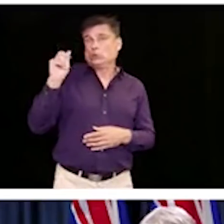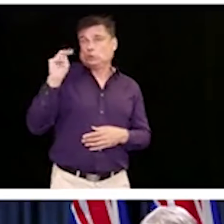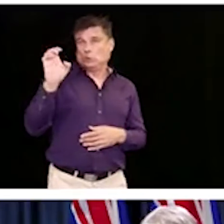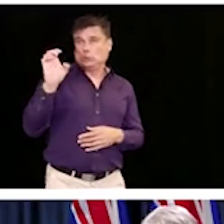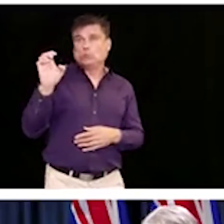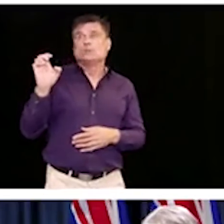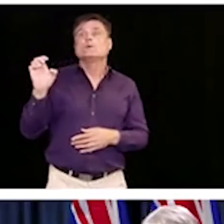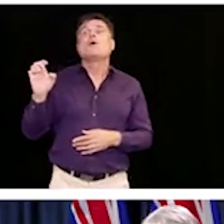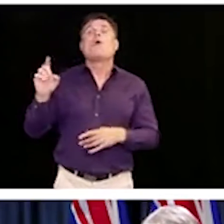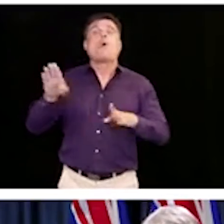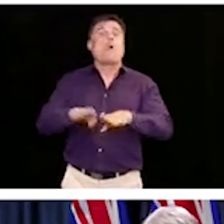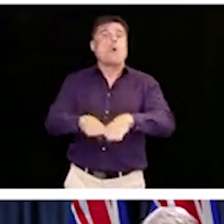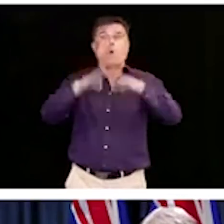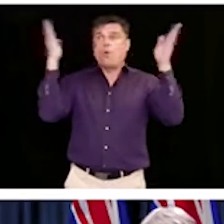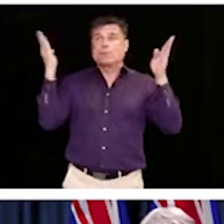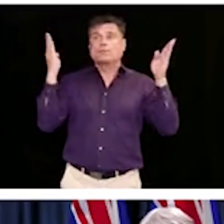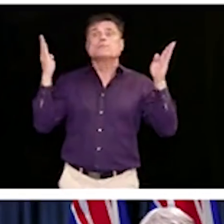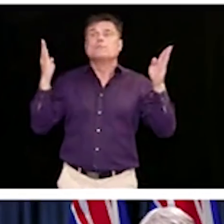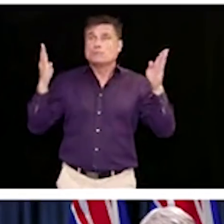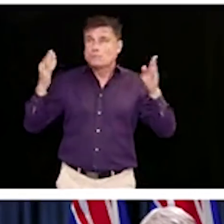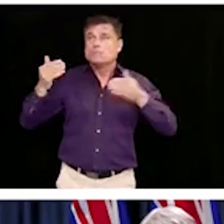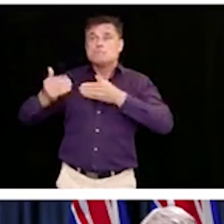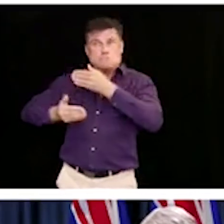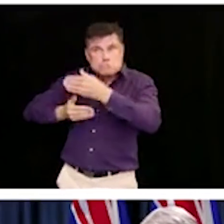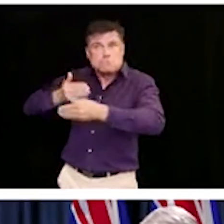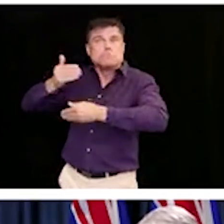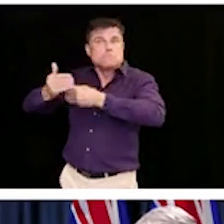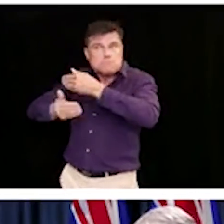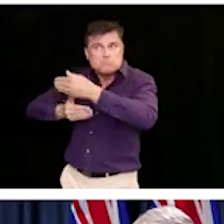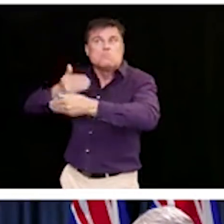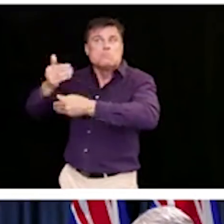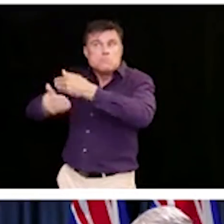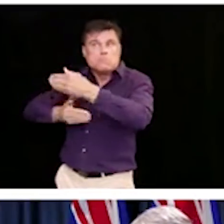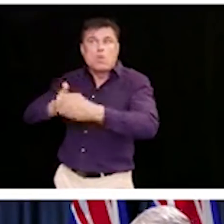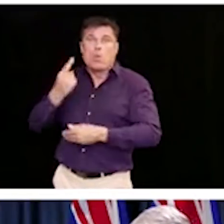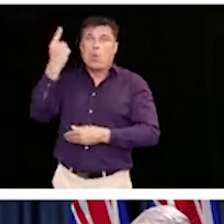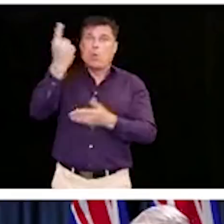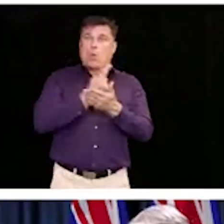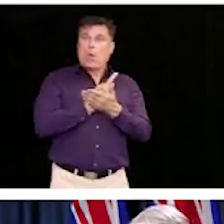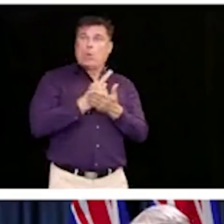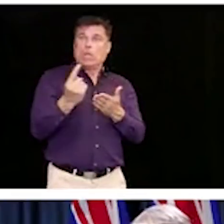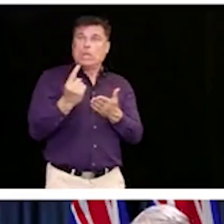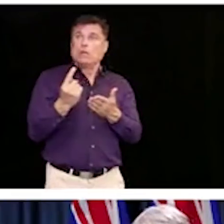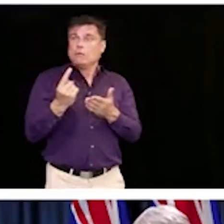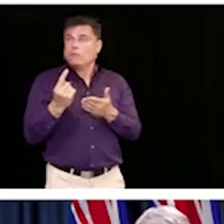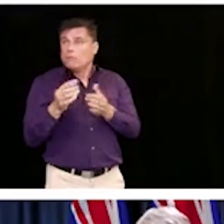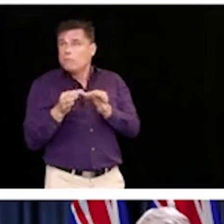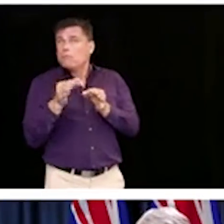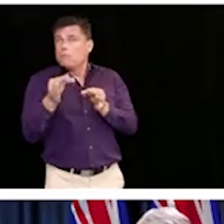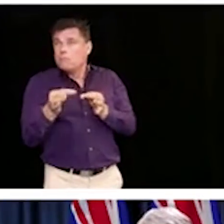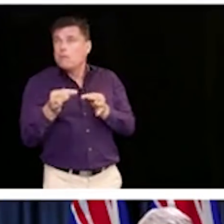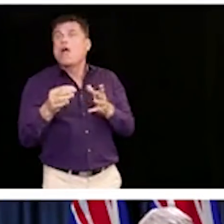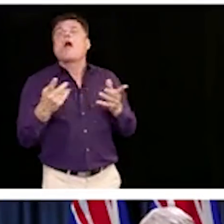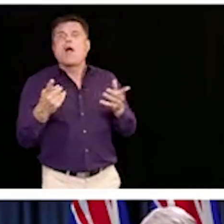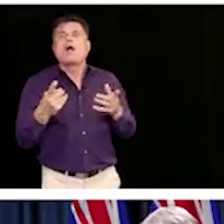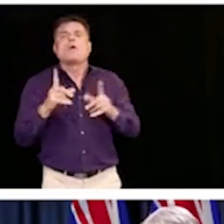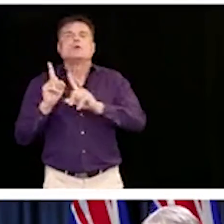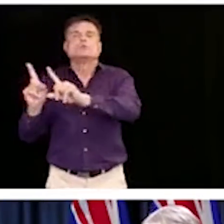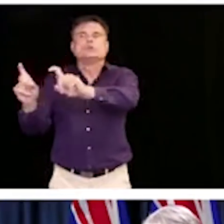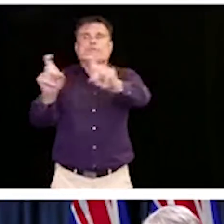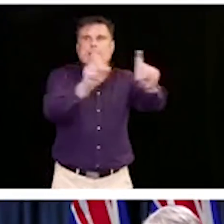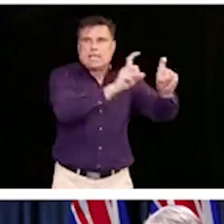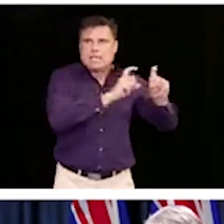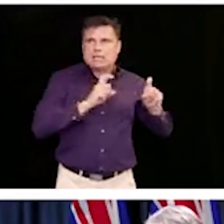public consultation process to gather feedback from British Columbians. There's another week of that survey open, so hopefully people will make sure that